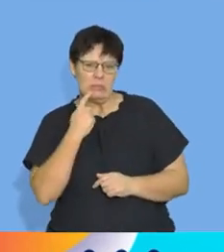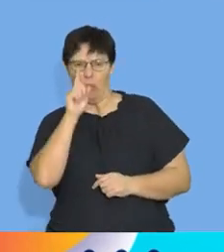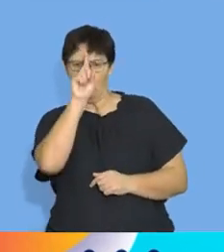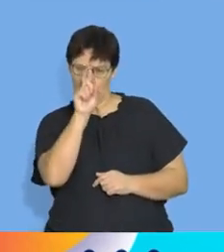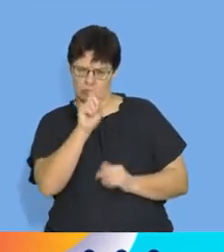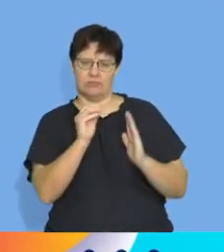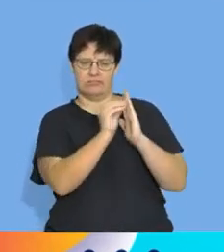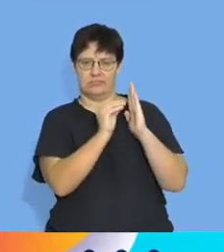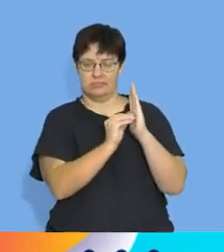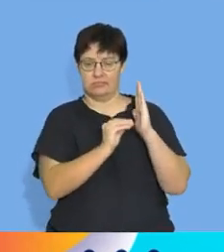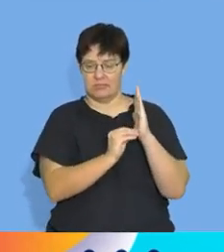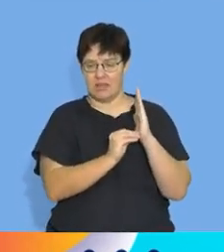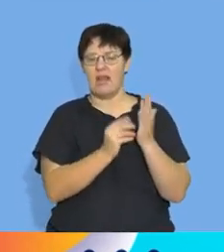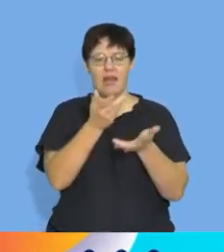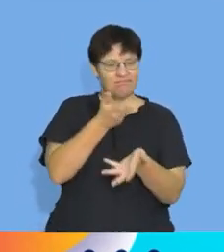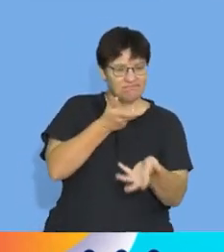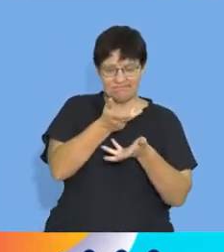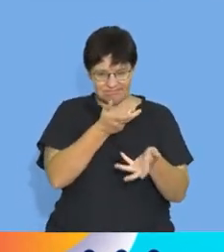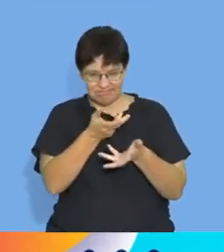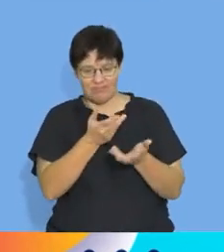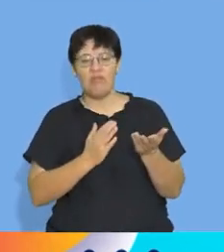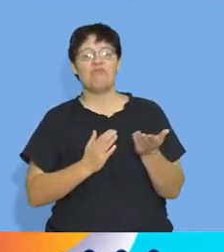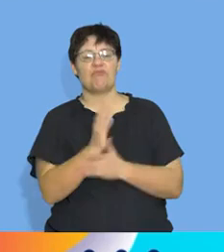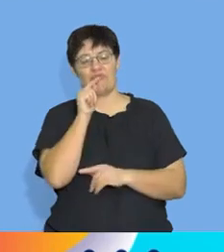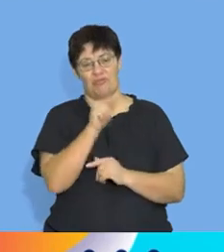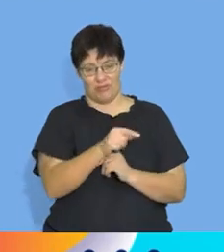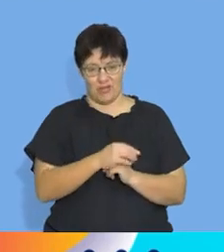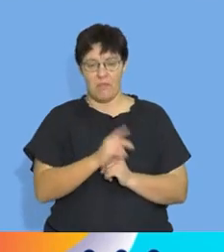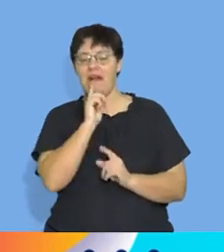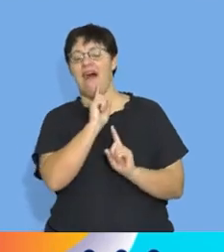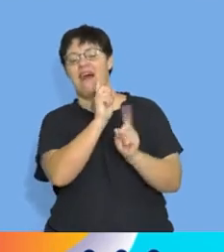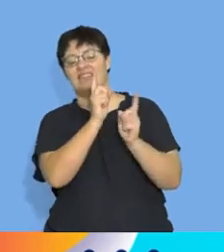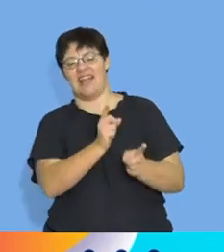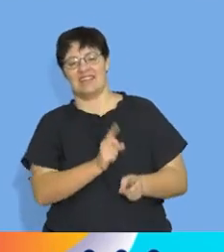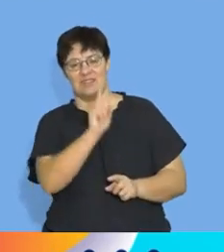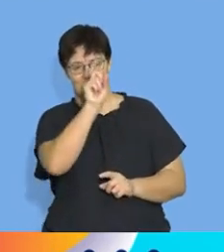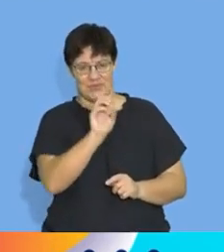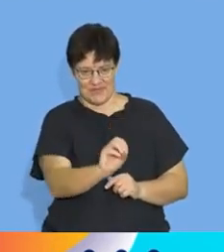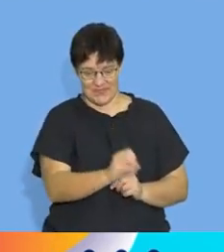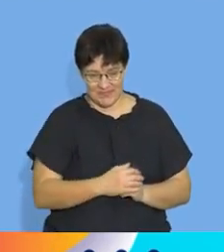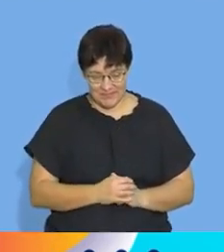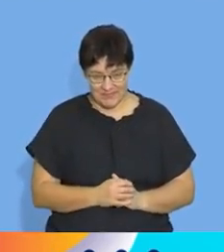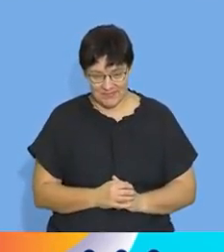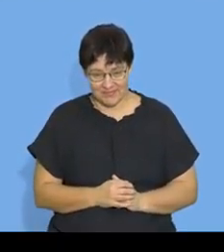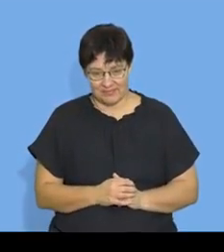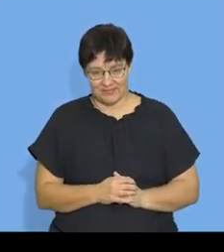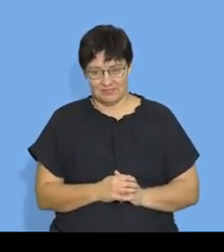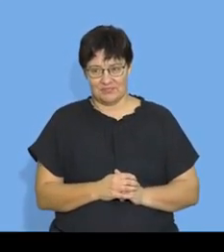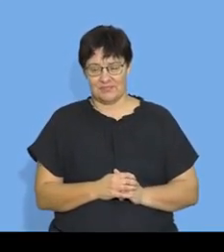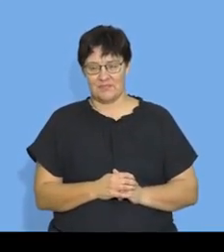down, and I hope that you can engage with me through the session and I'll answer those questions for you.